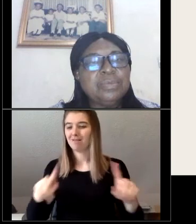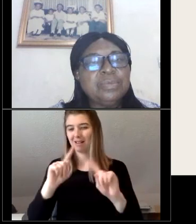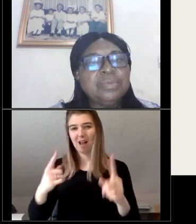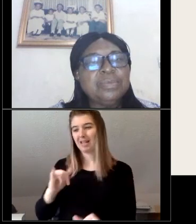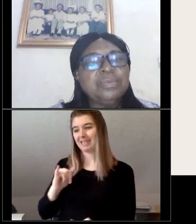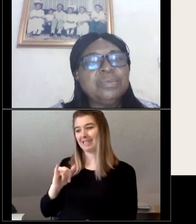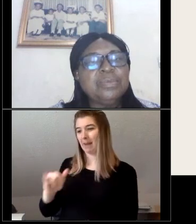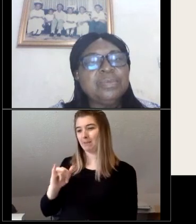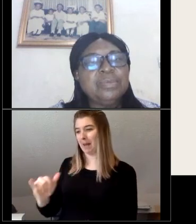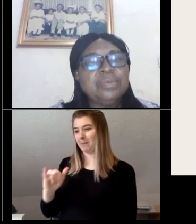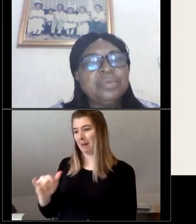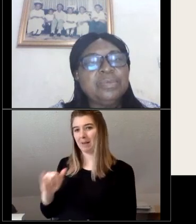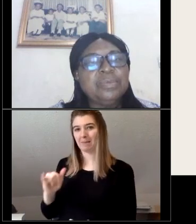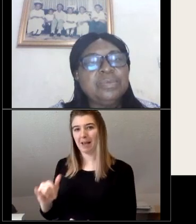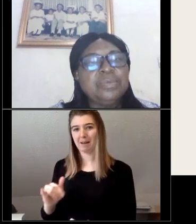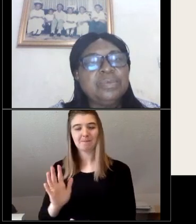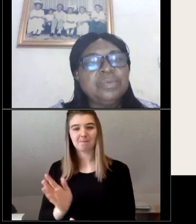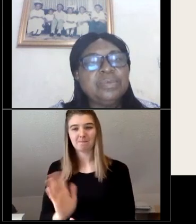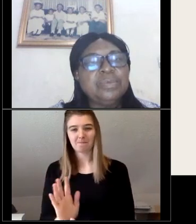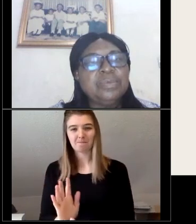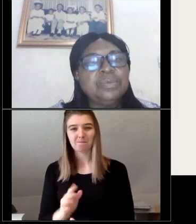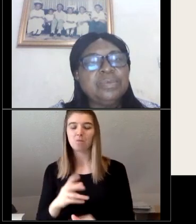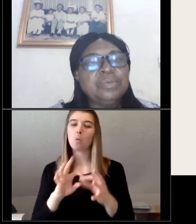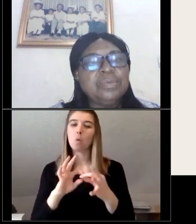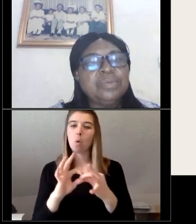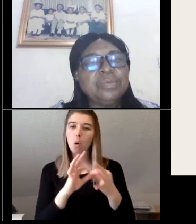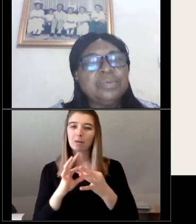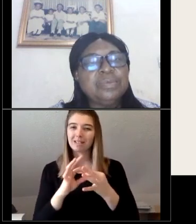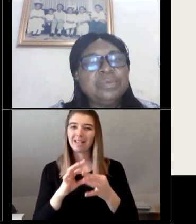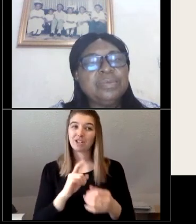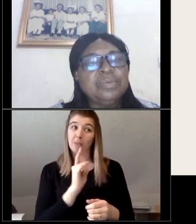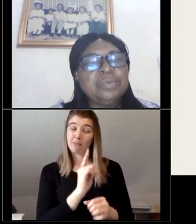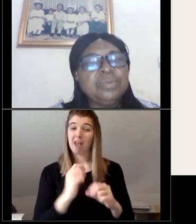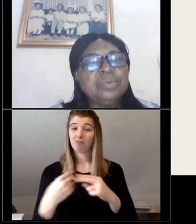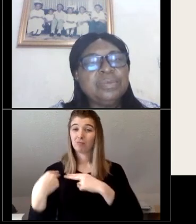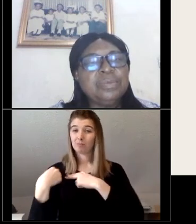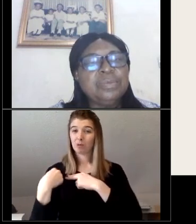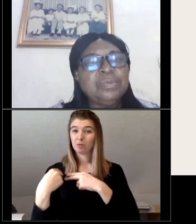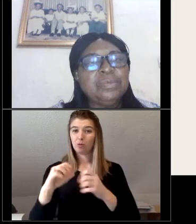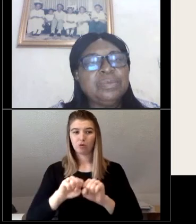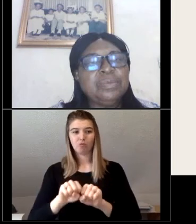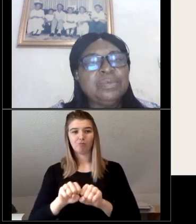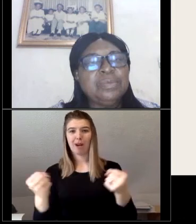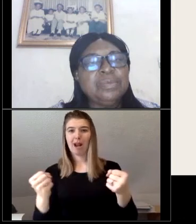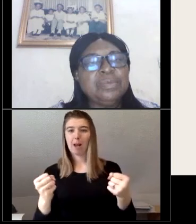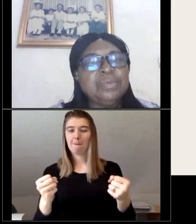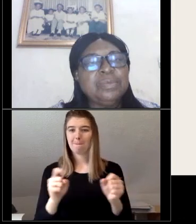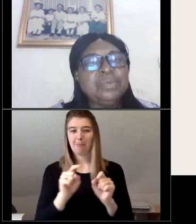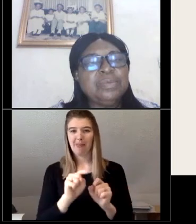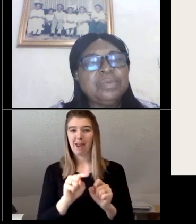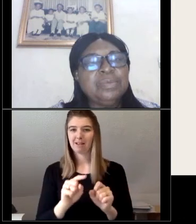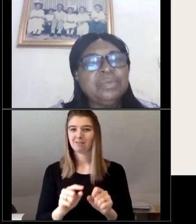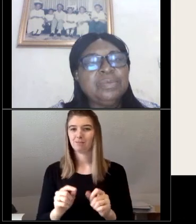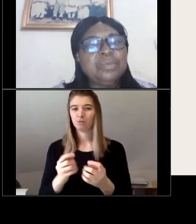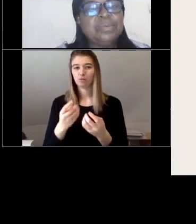have a responsibility to break those silos up and systematize it across the board and measure and check that that's what's happening.